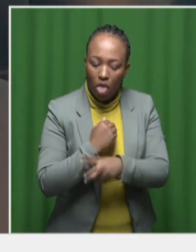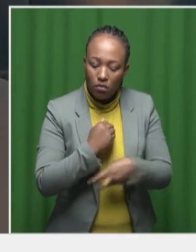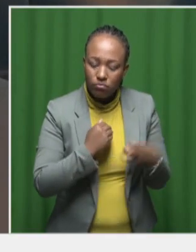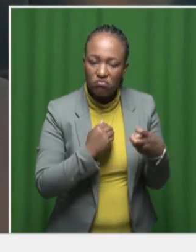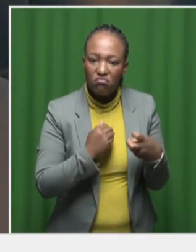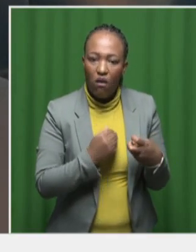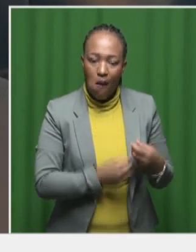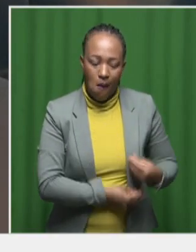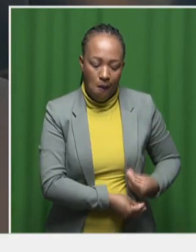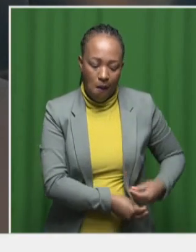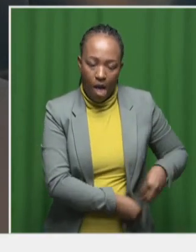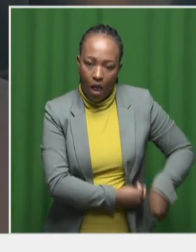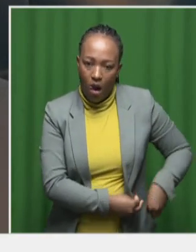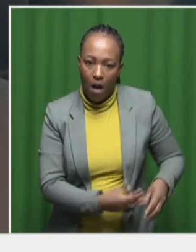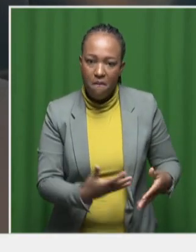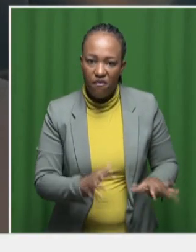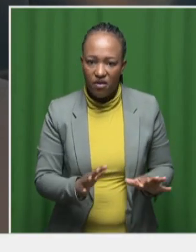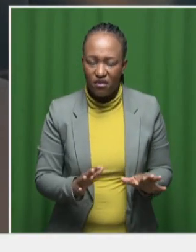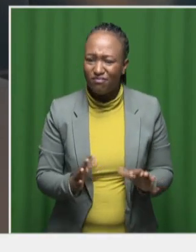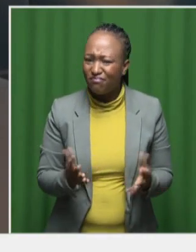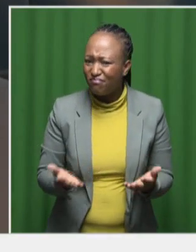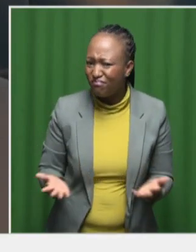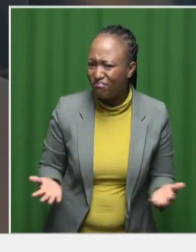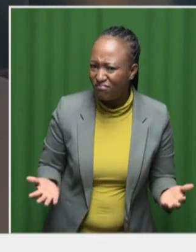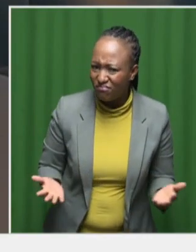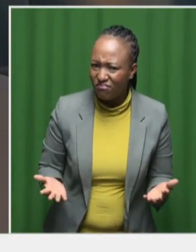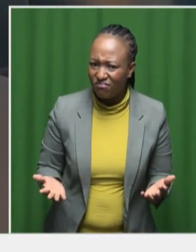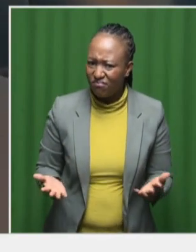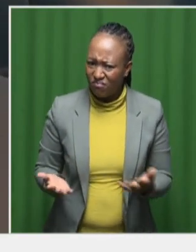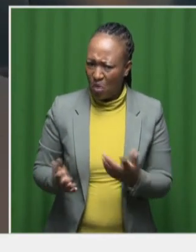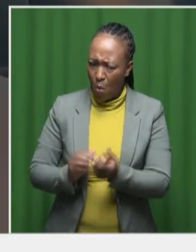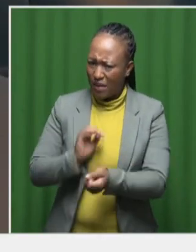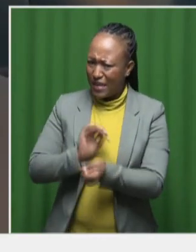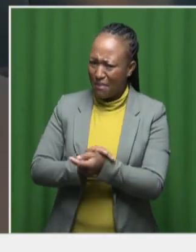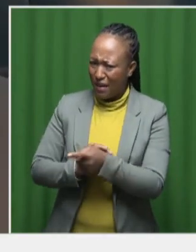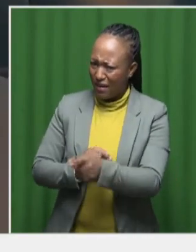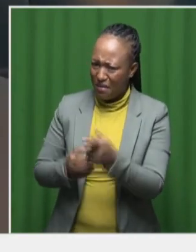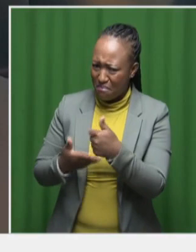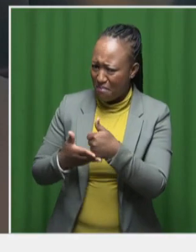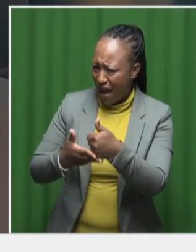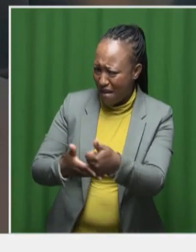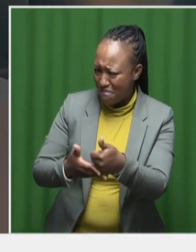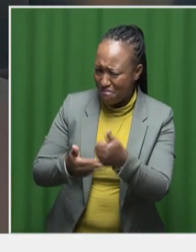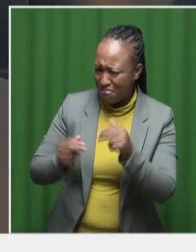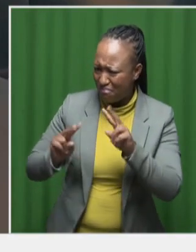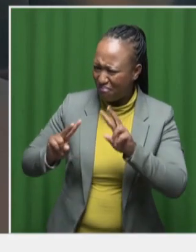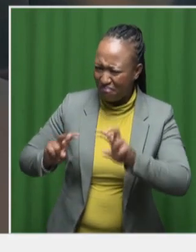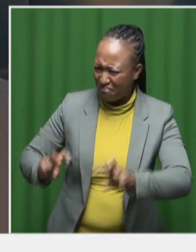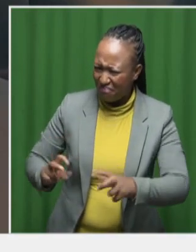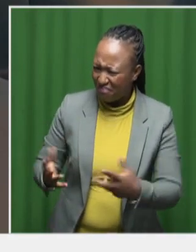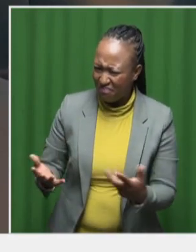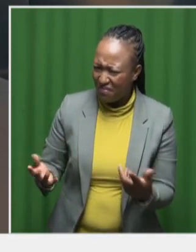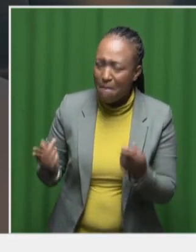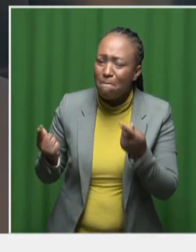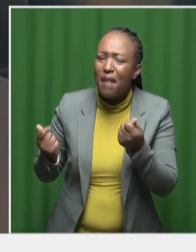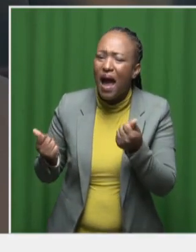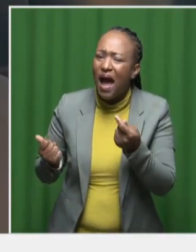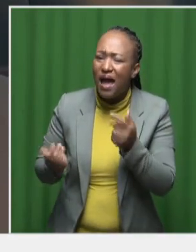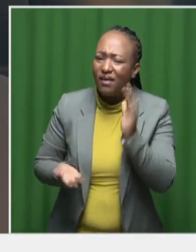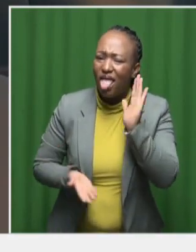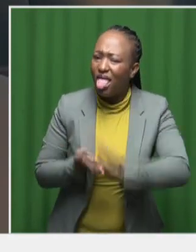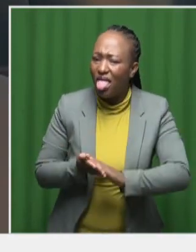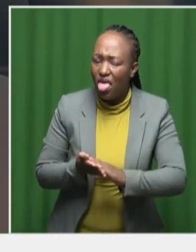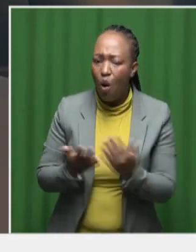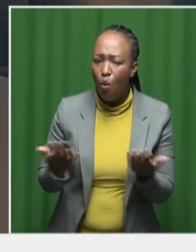promised to get to the bottom of it, but what's going on? Are you going to assist in the investigations? Where is that money when you hear